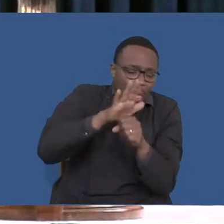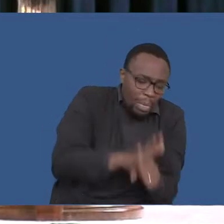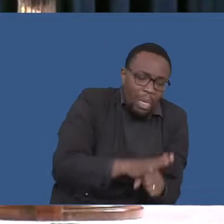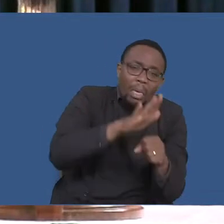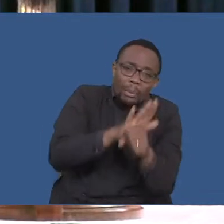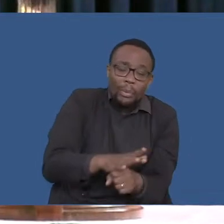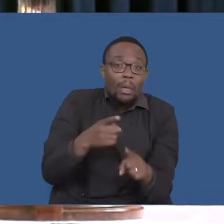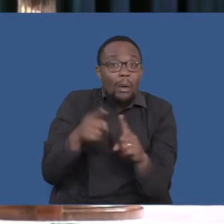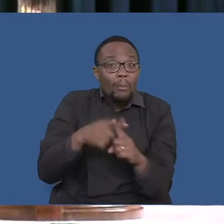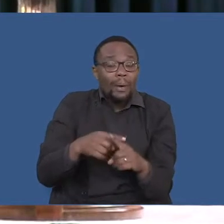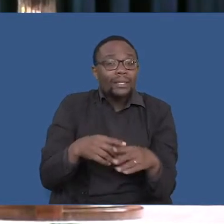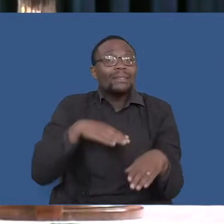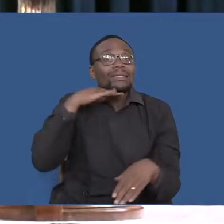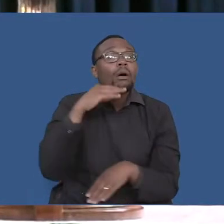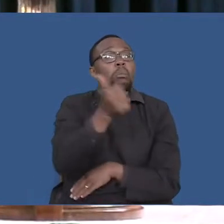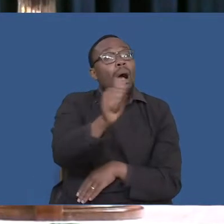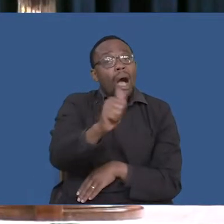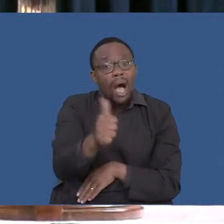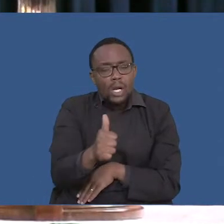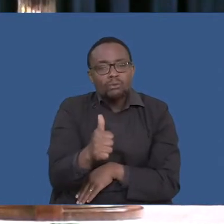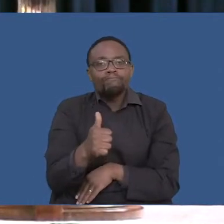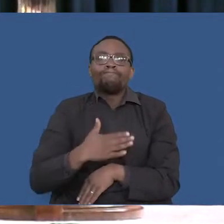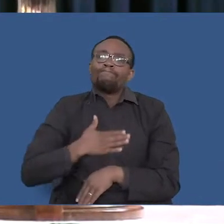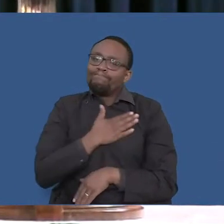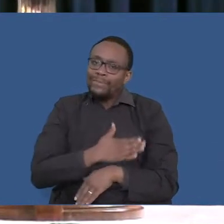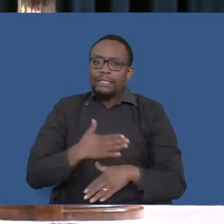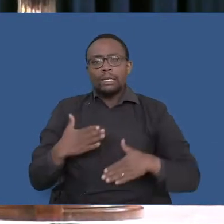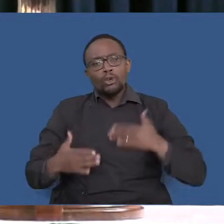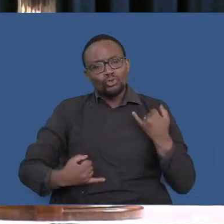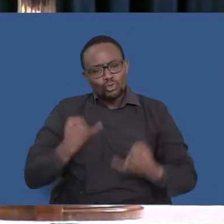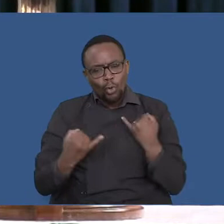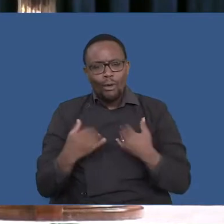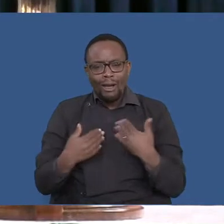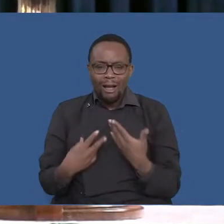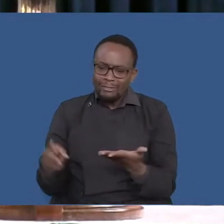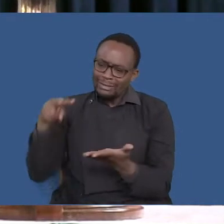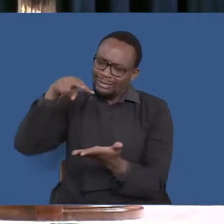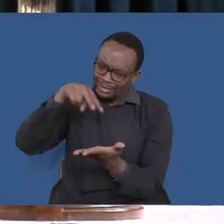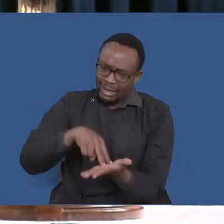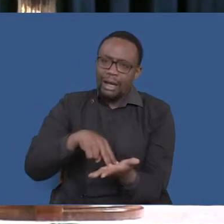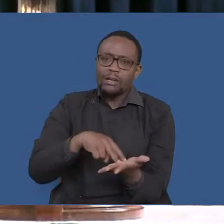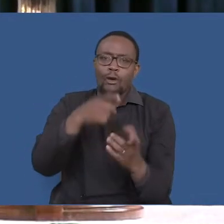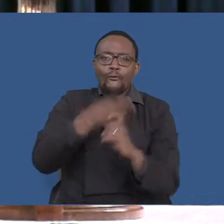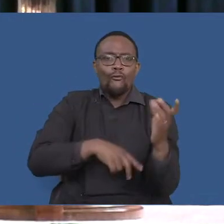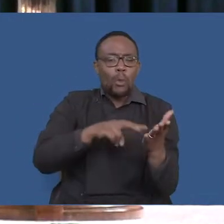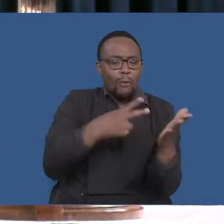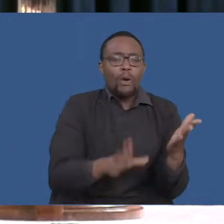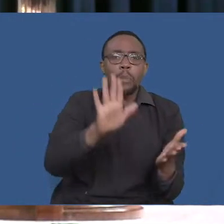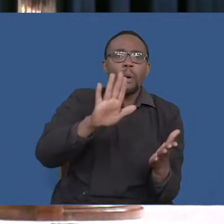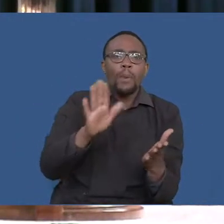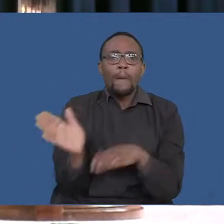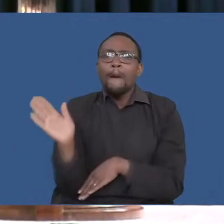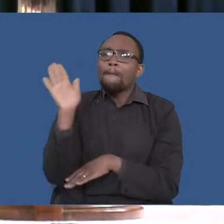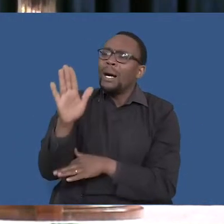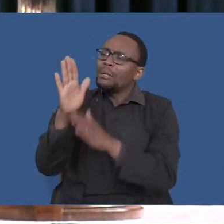you have been knocked out. Be of good cheer. Get up from where you have fallen. Go back to